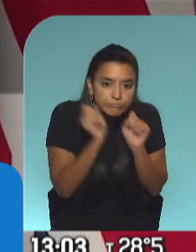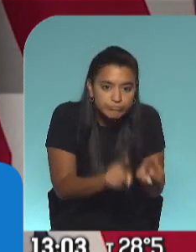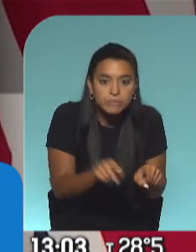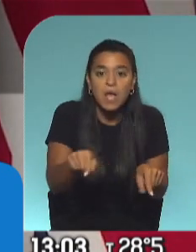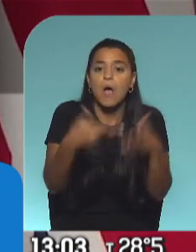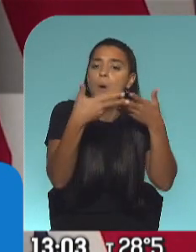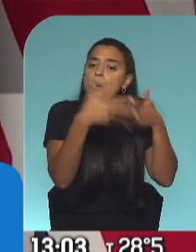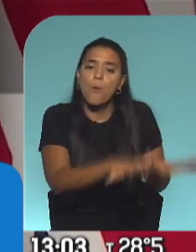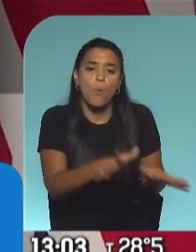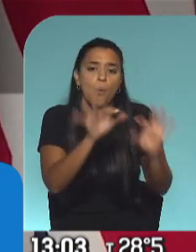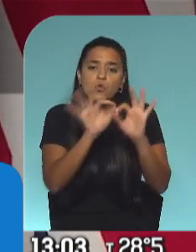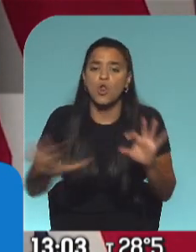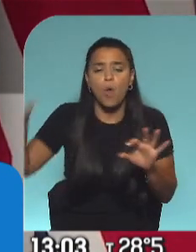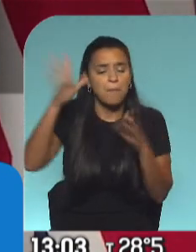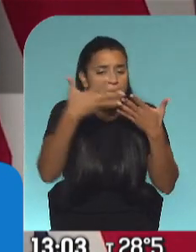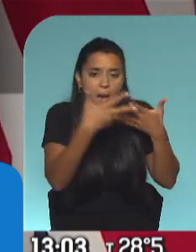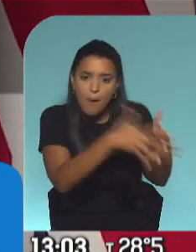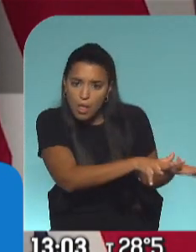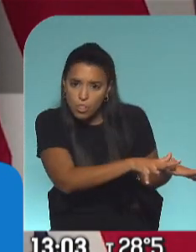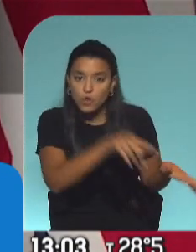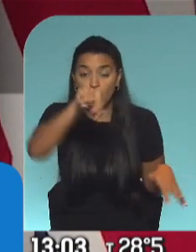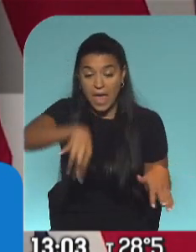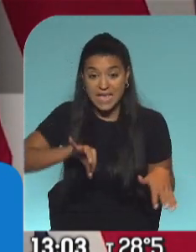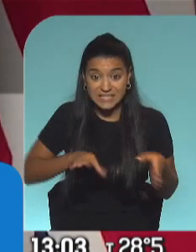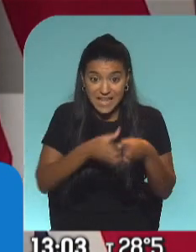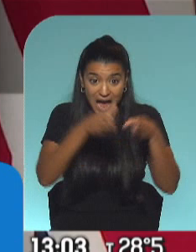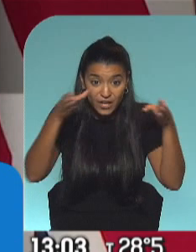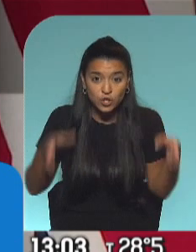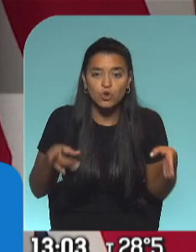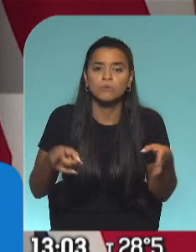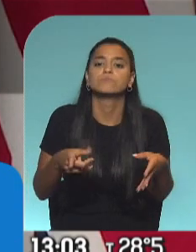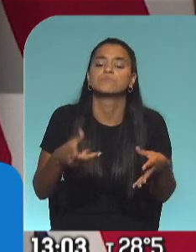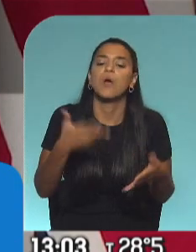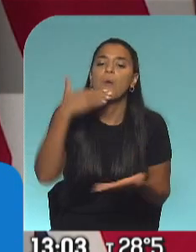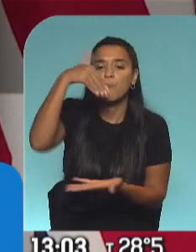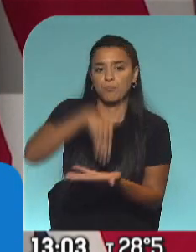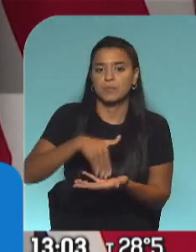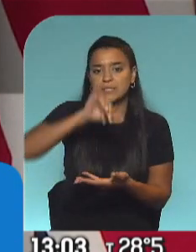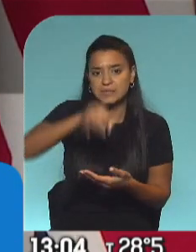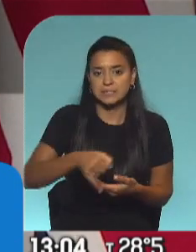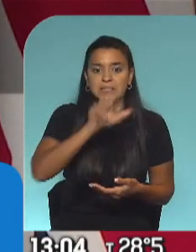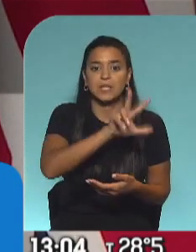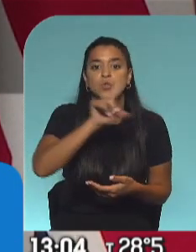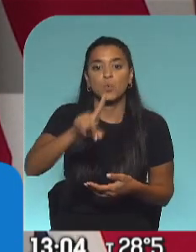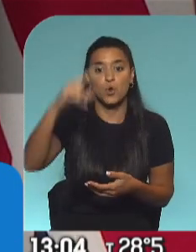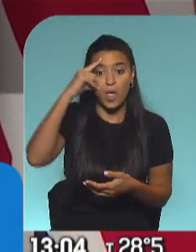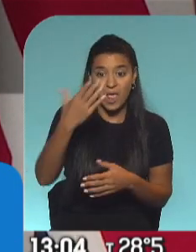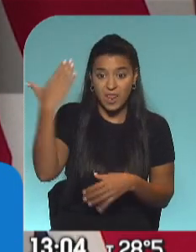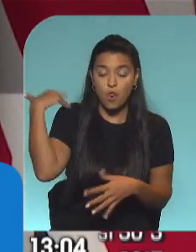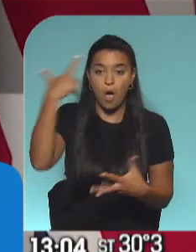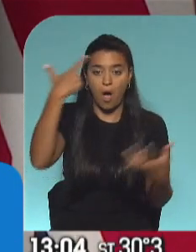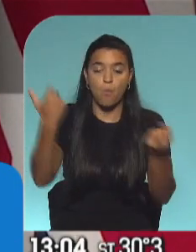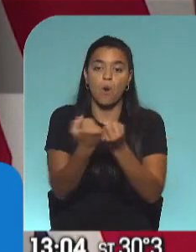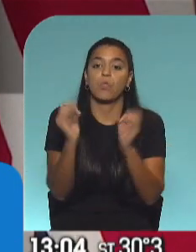to leave the European Union. And earlier this year, we fulfilled that promise in that we left on January